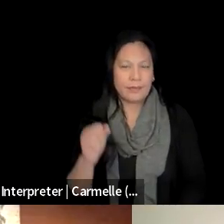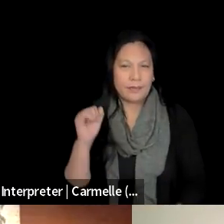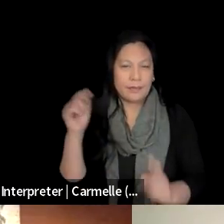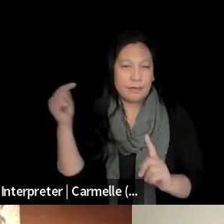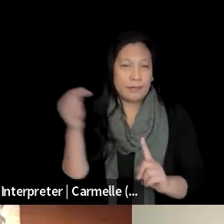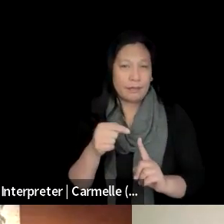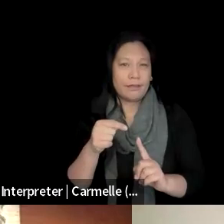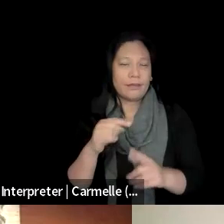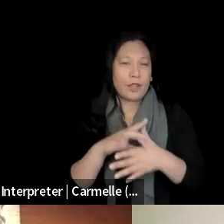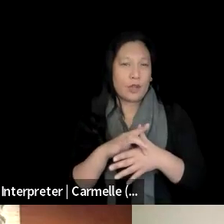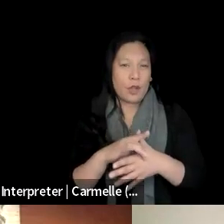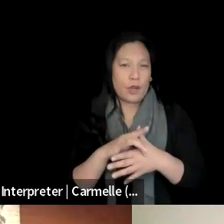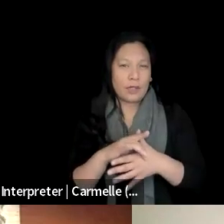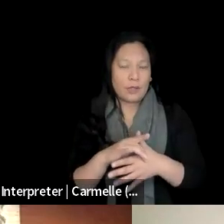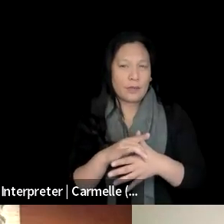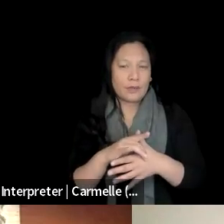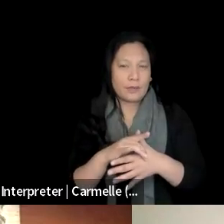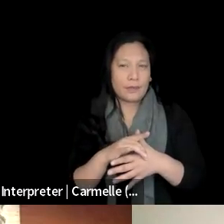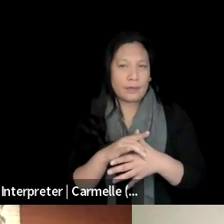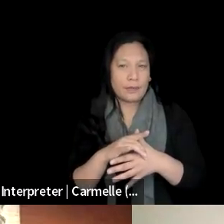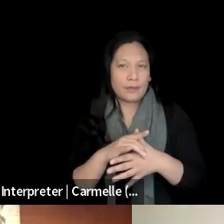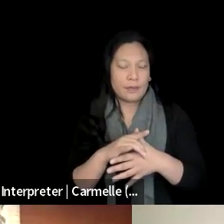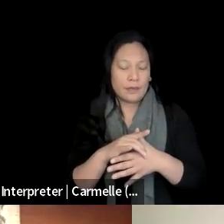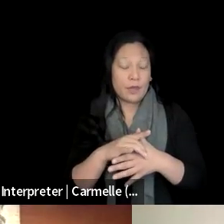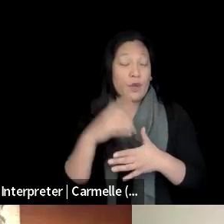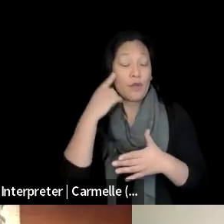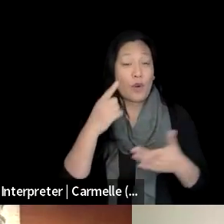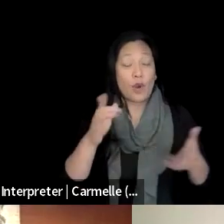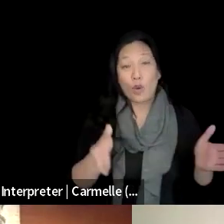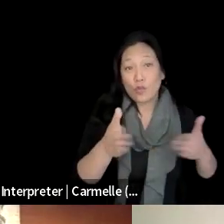to bring into the room agreement?